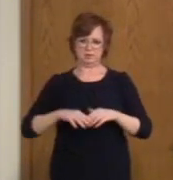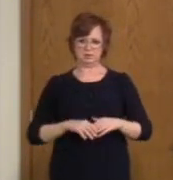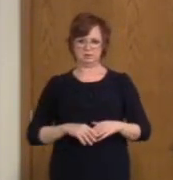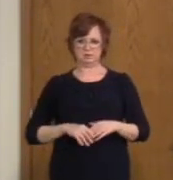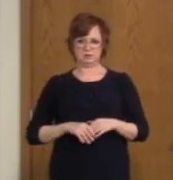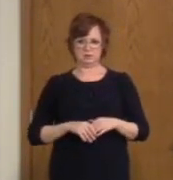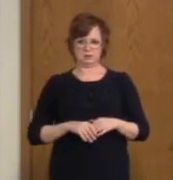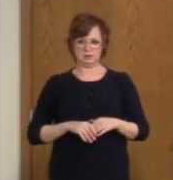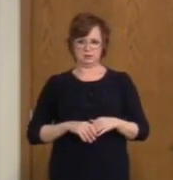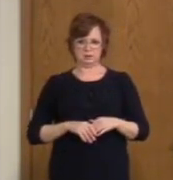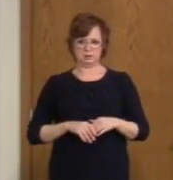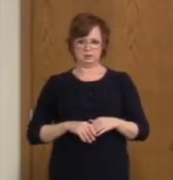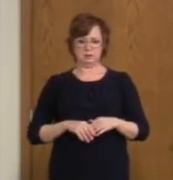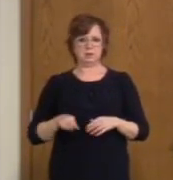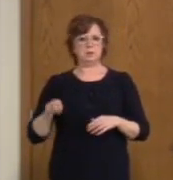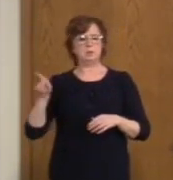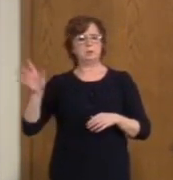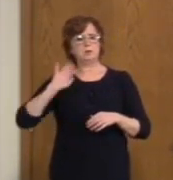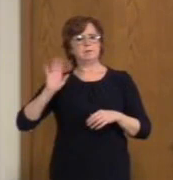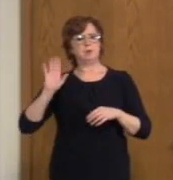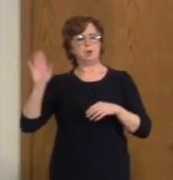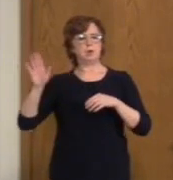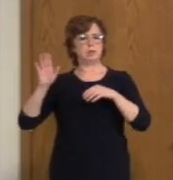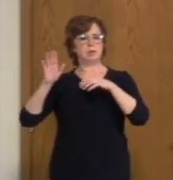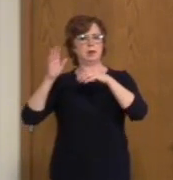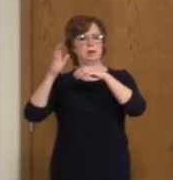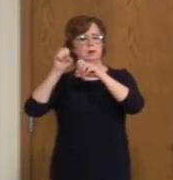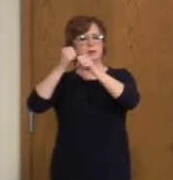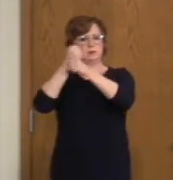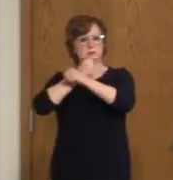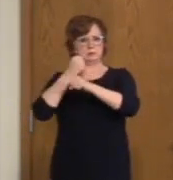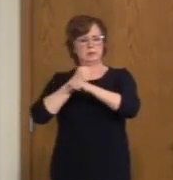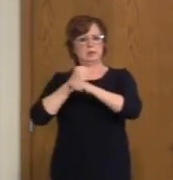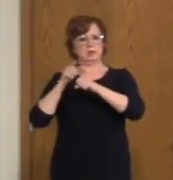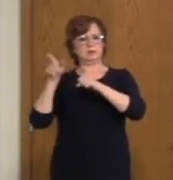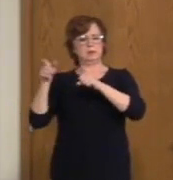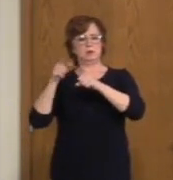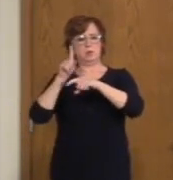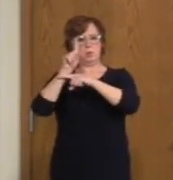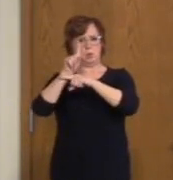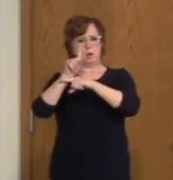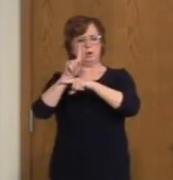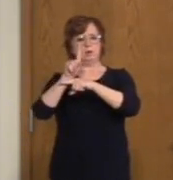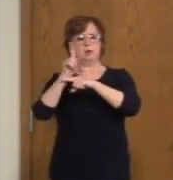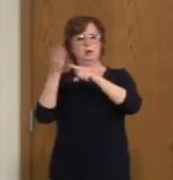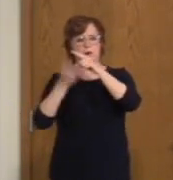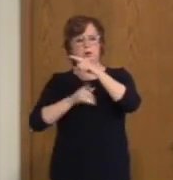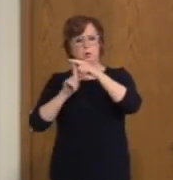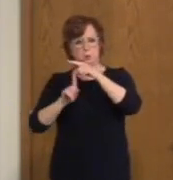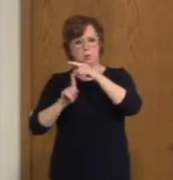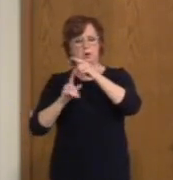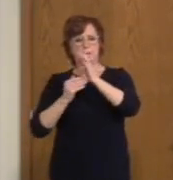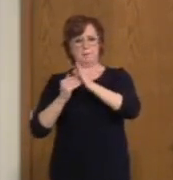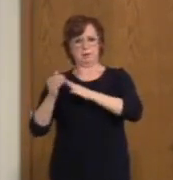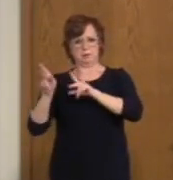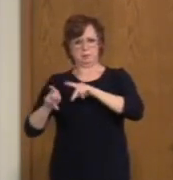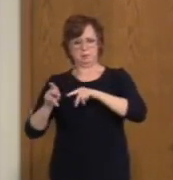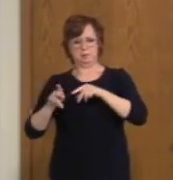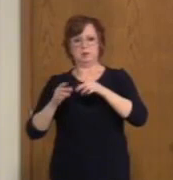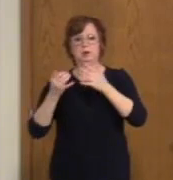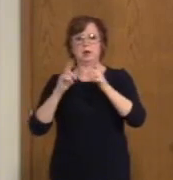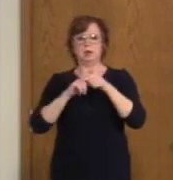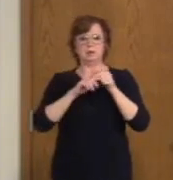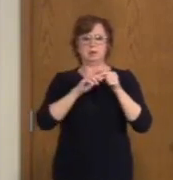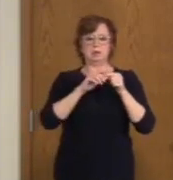million to 1 in 100,000, with in one country, Norway, 1 in 25,000. But again,